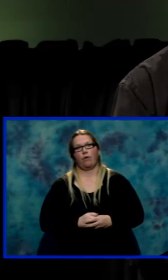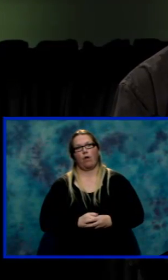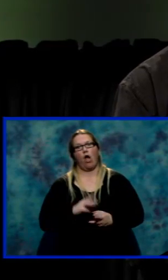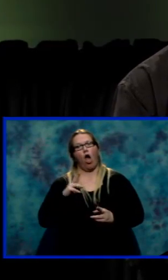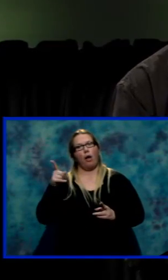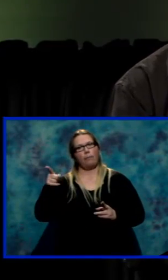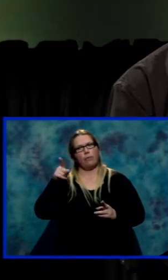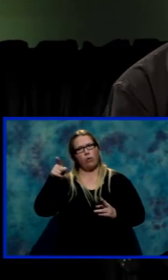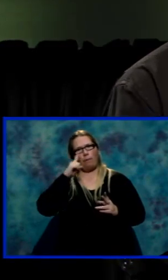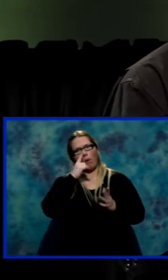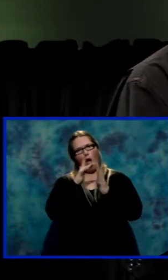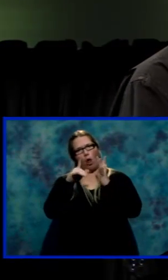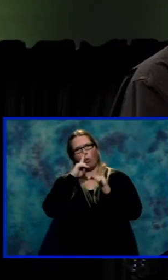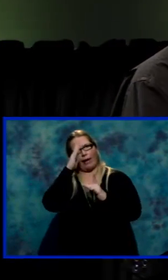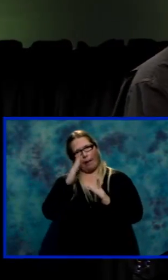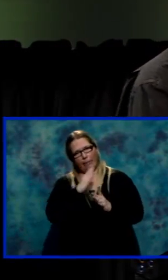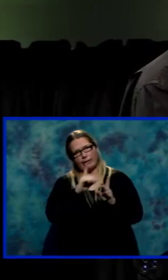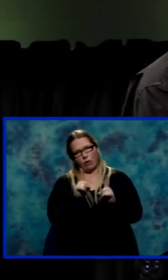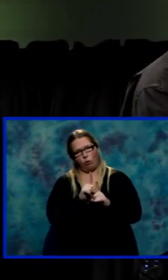from what we are doing here.